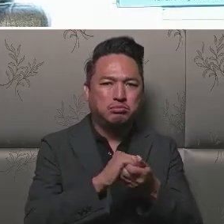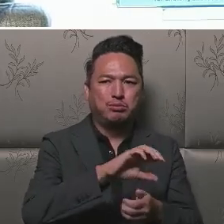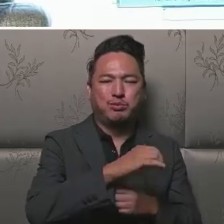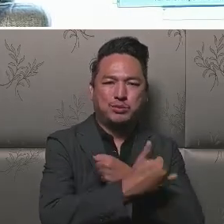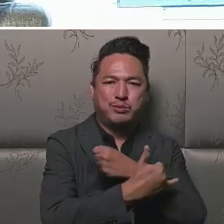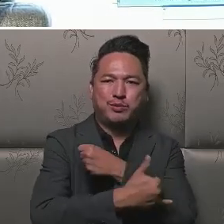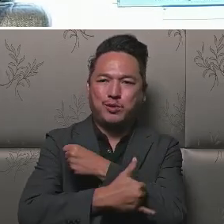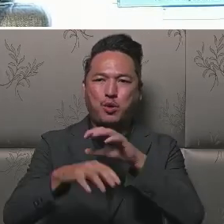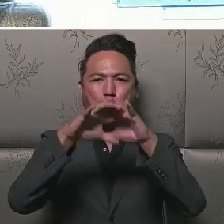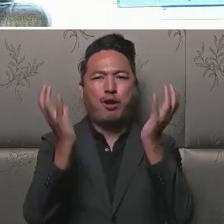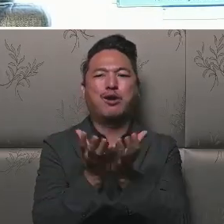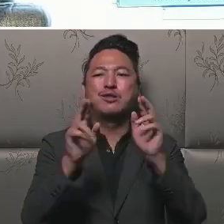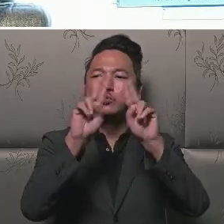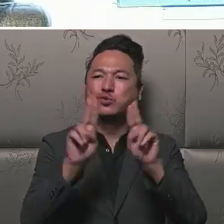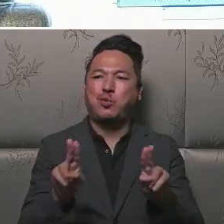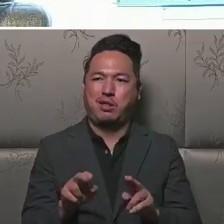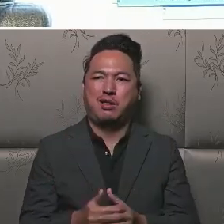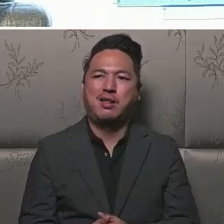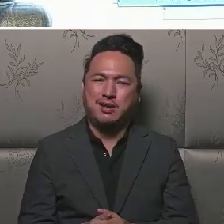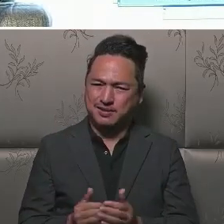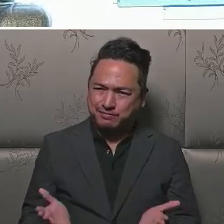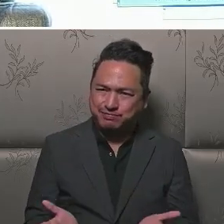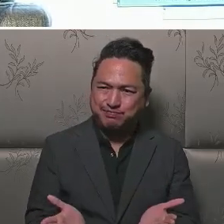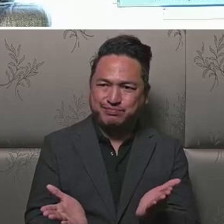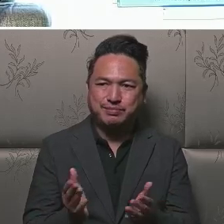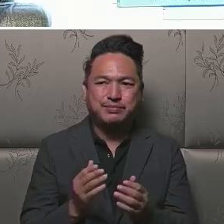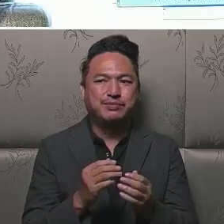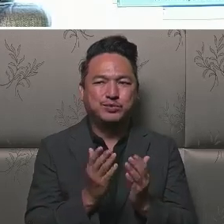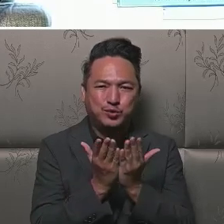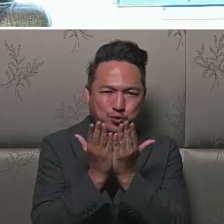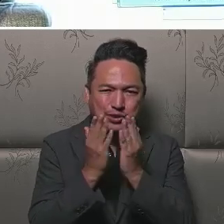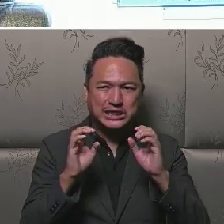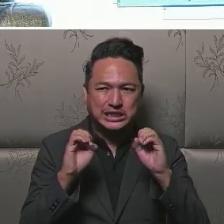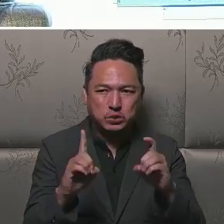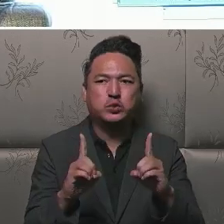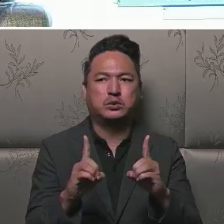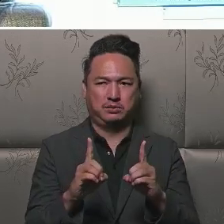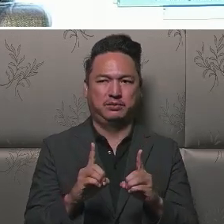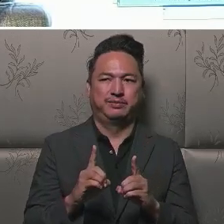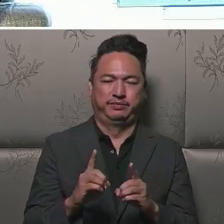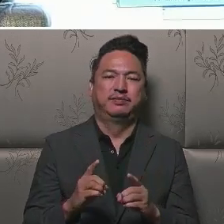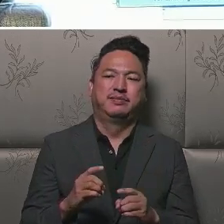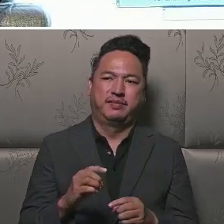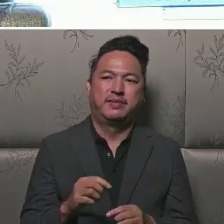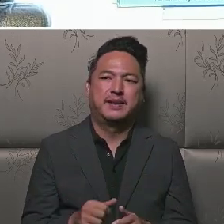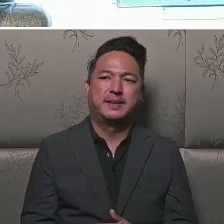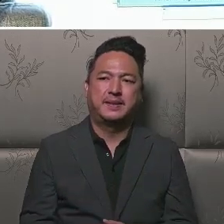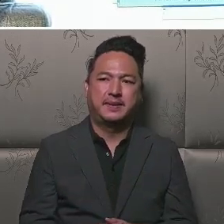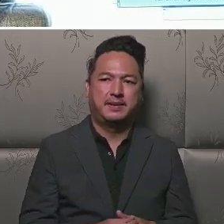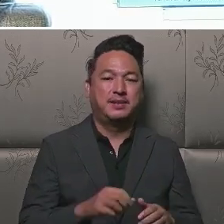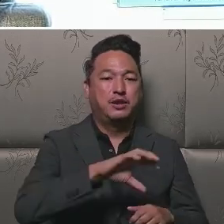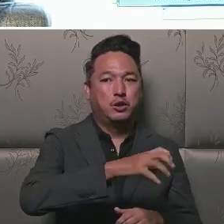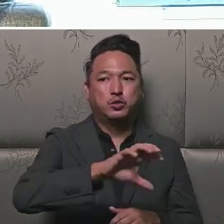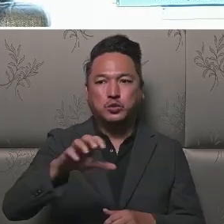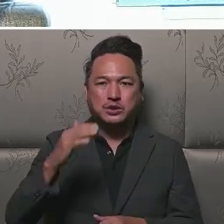promoting Korean lifelong learning policies and innovative practices, both in Korea and